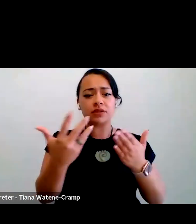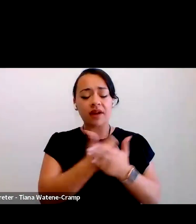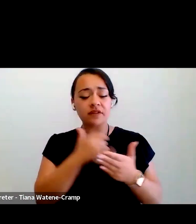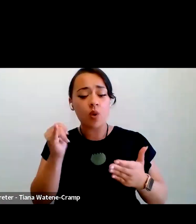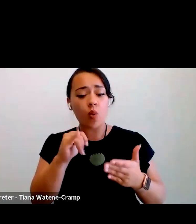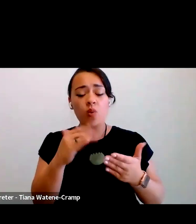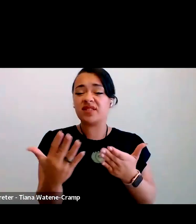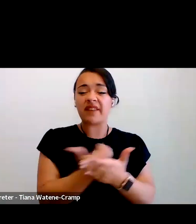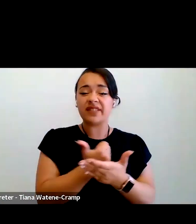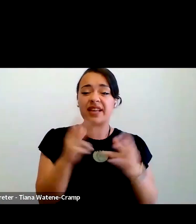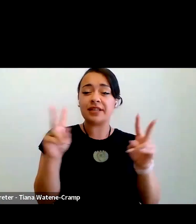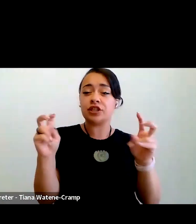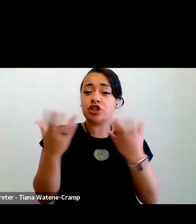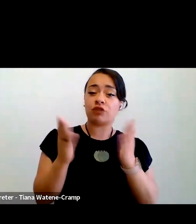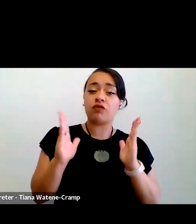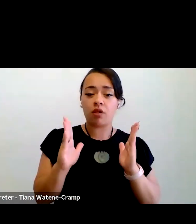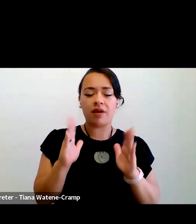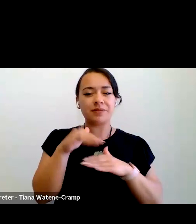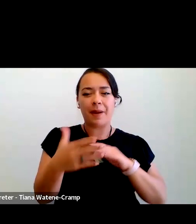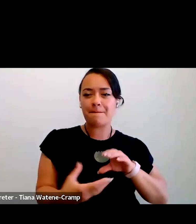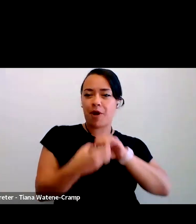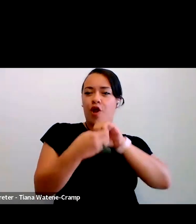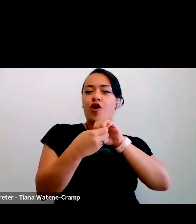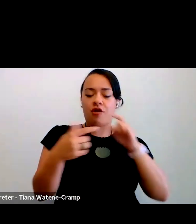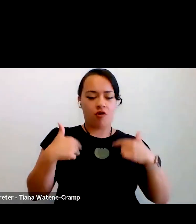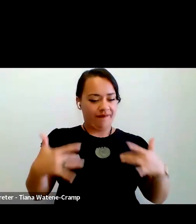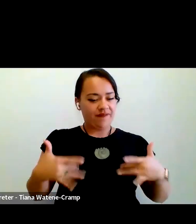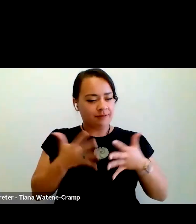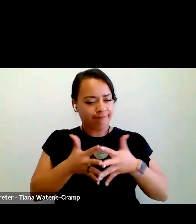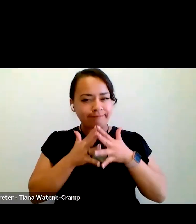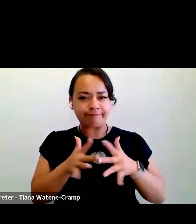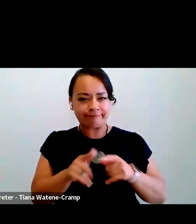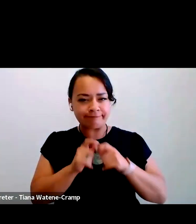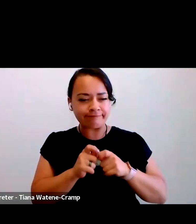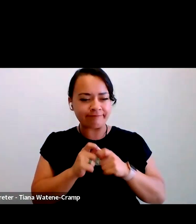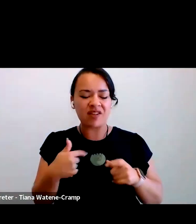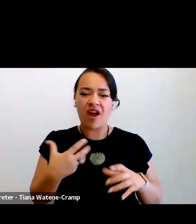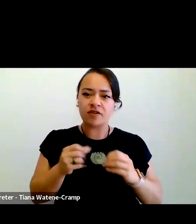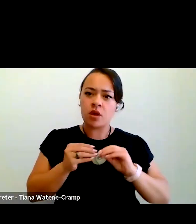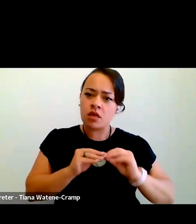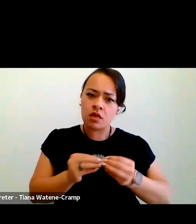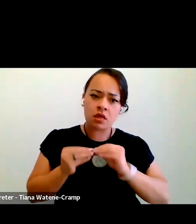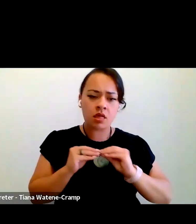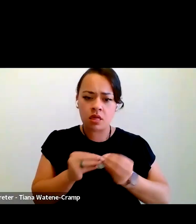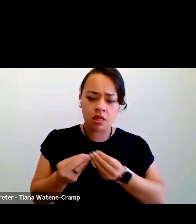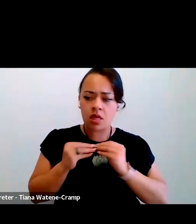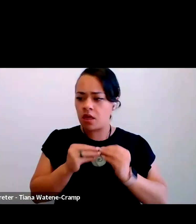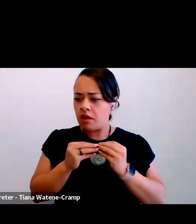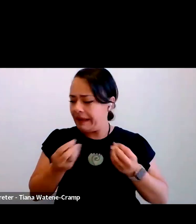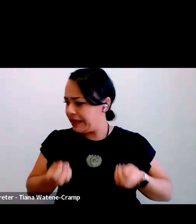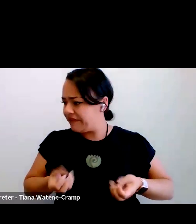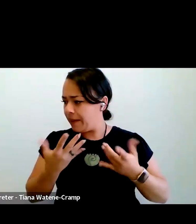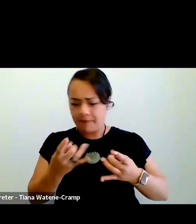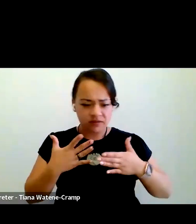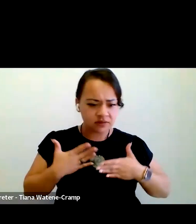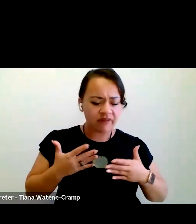individual level, it's about belonging, feeling valued, not having to compromise yourself in any moment, environment or